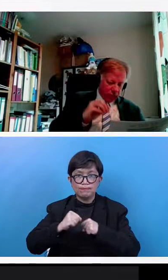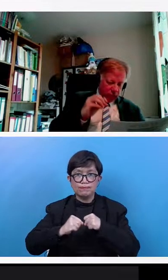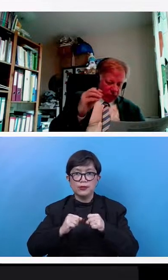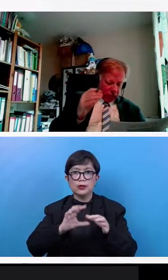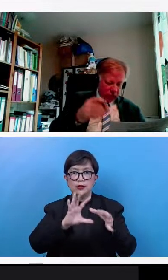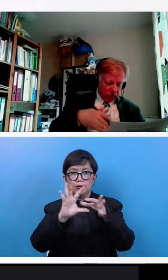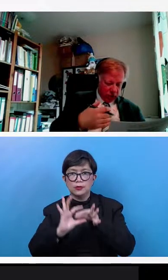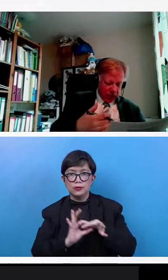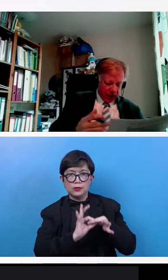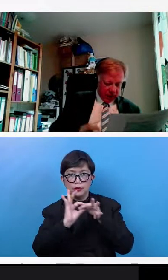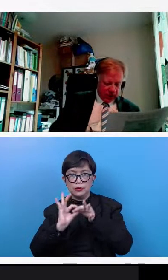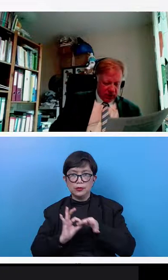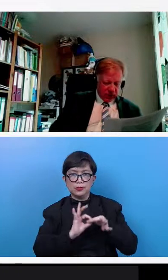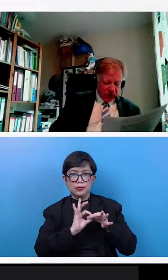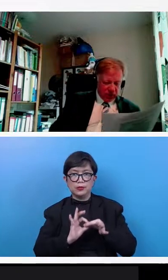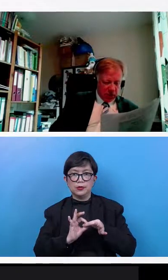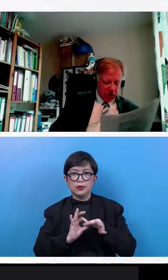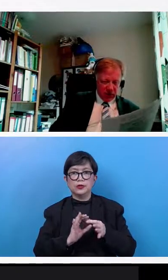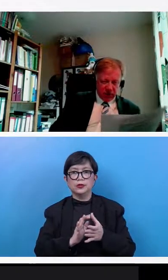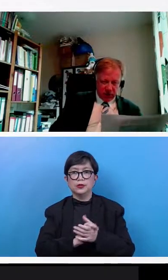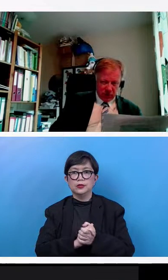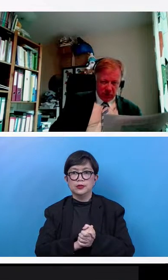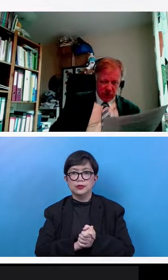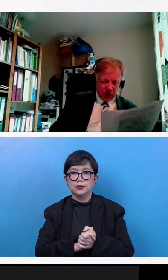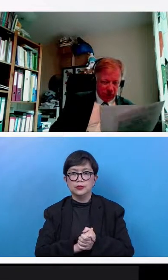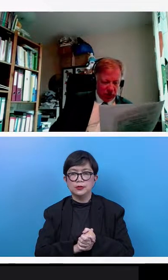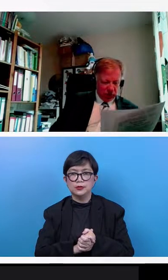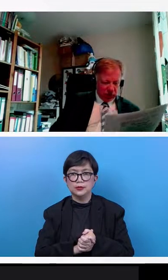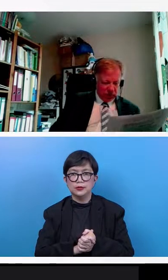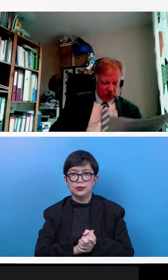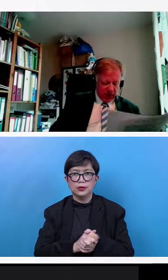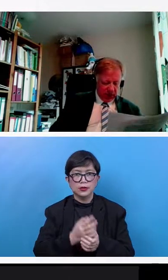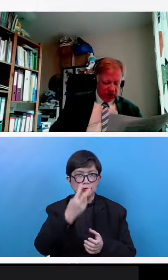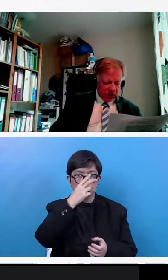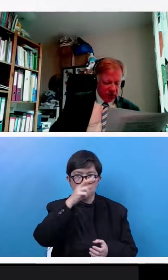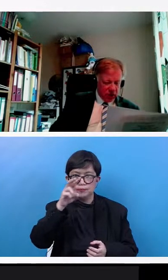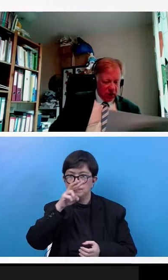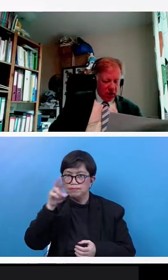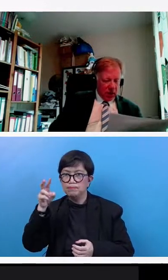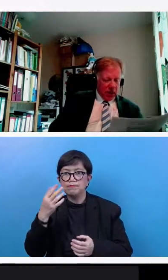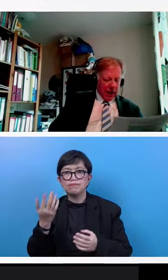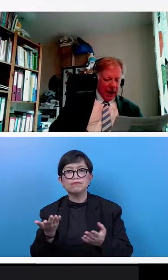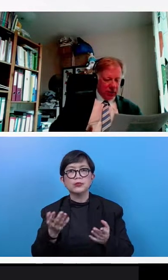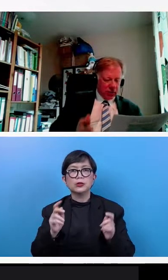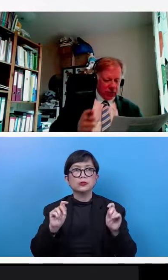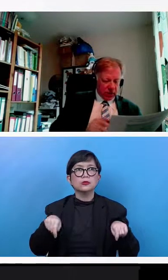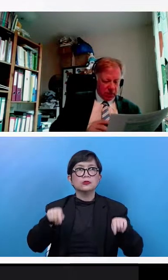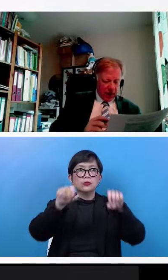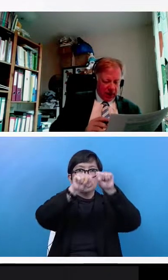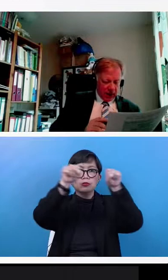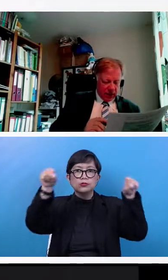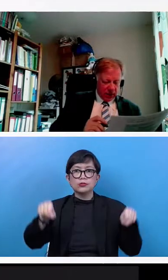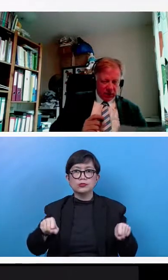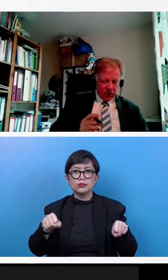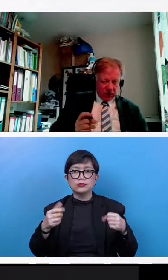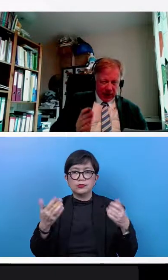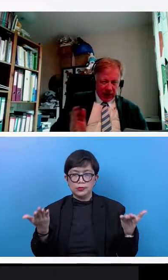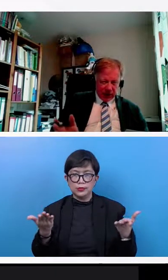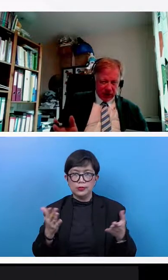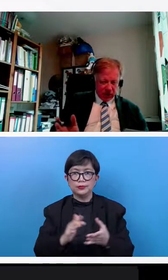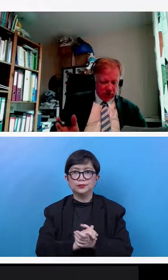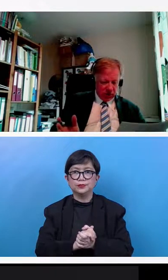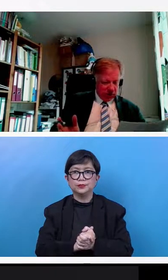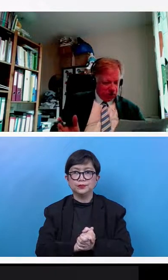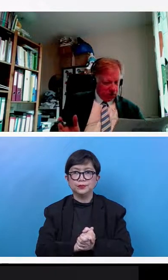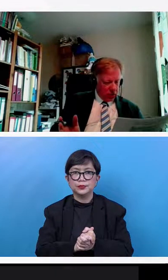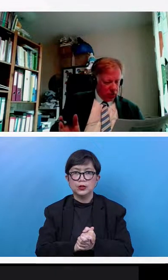both on looking at assessment methodologies, objectives, and also expand the